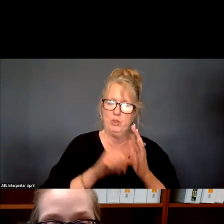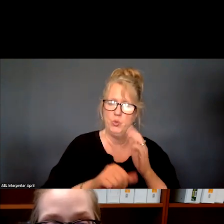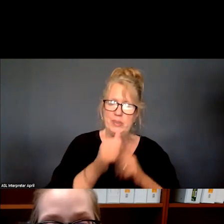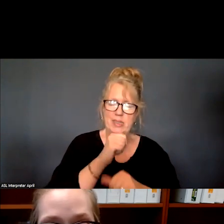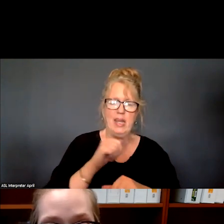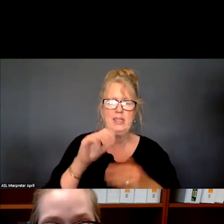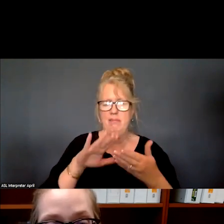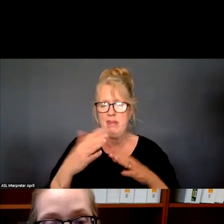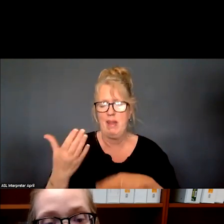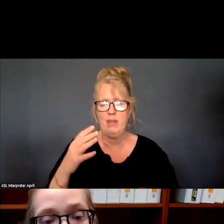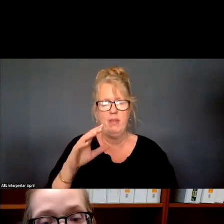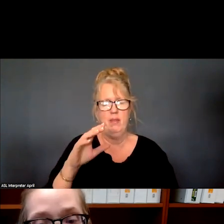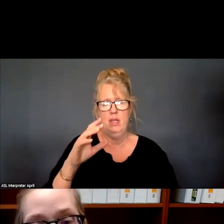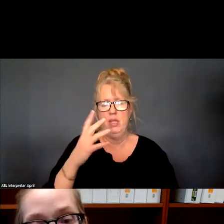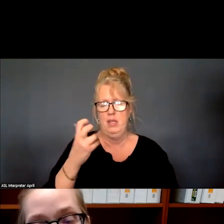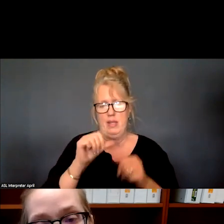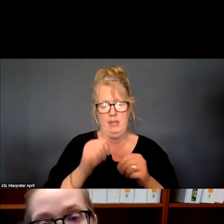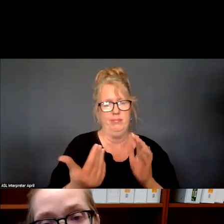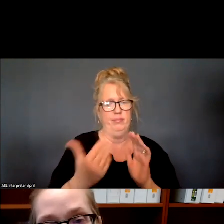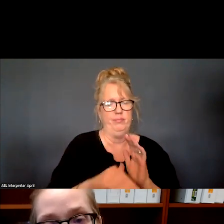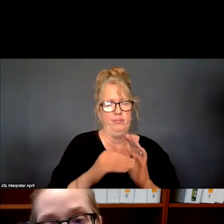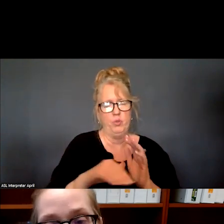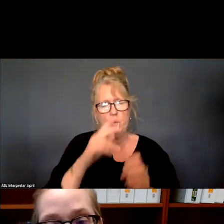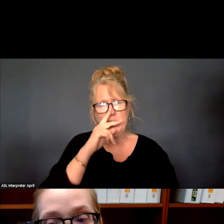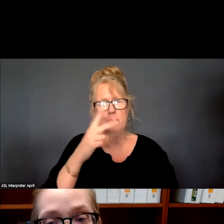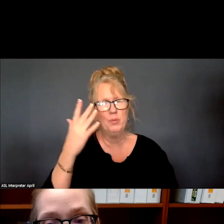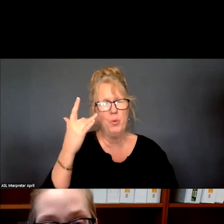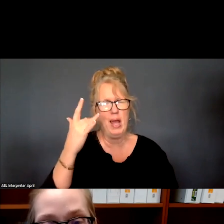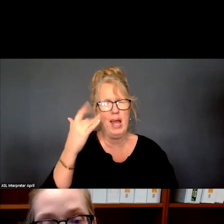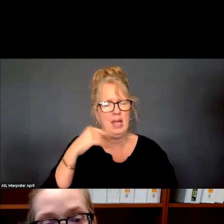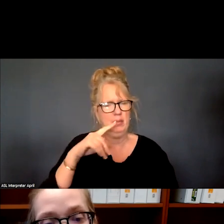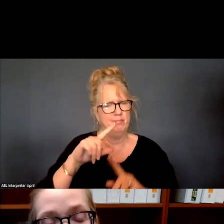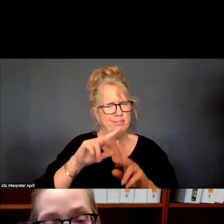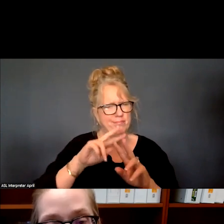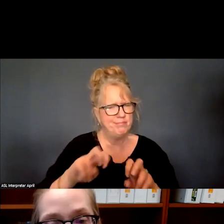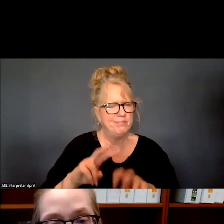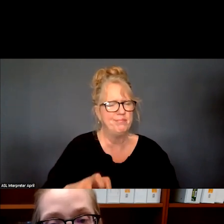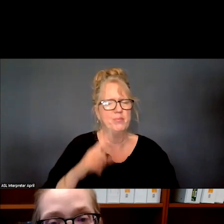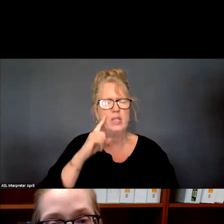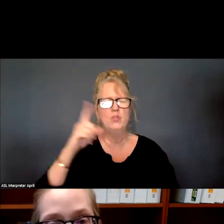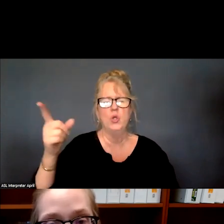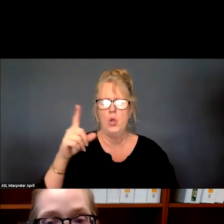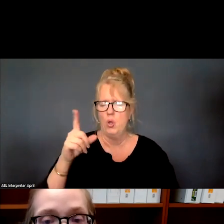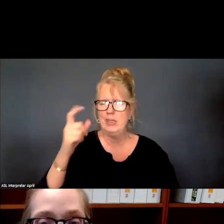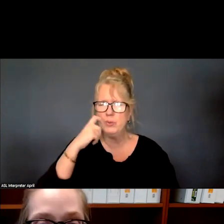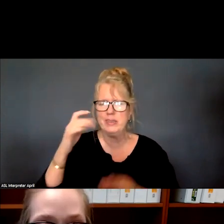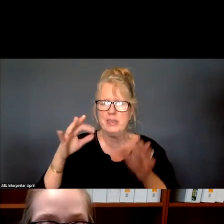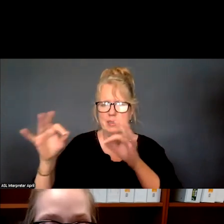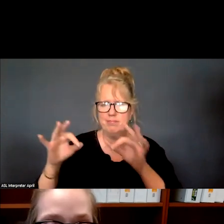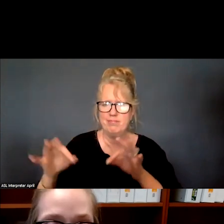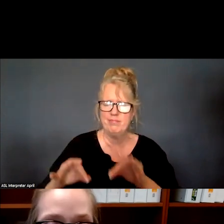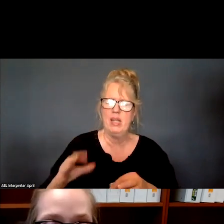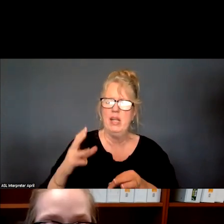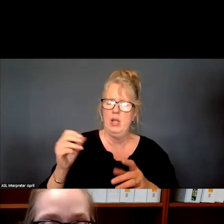industry consistently, and we really wanted to understand why. And so that suicide manuscript William went through highlights just